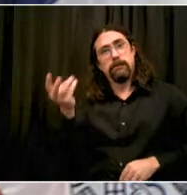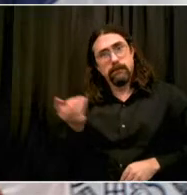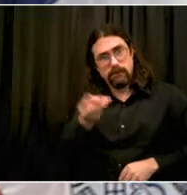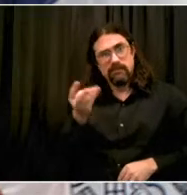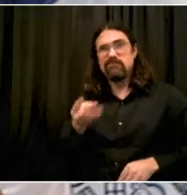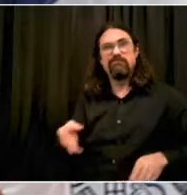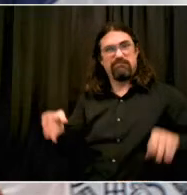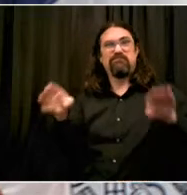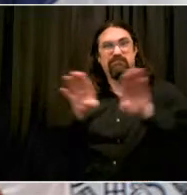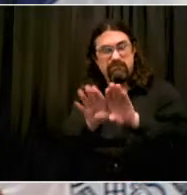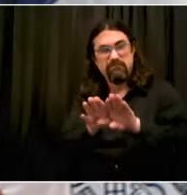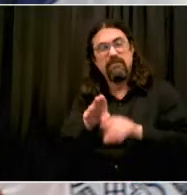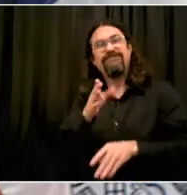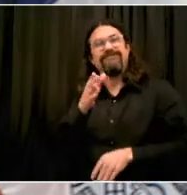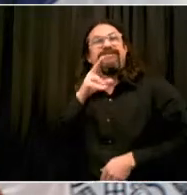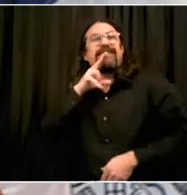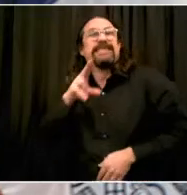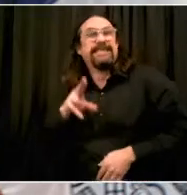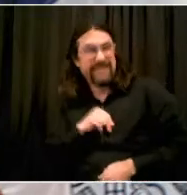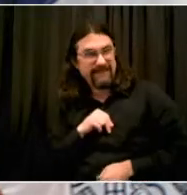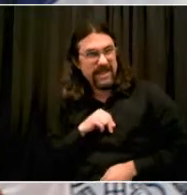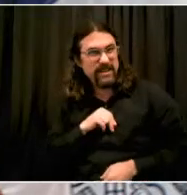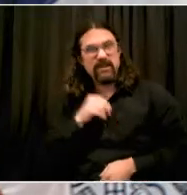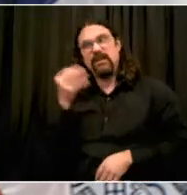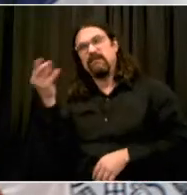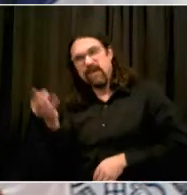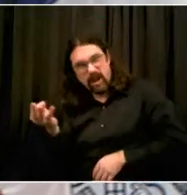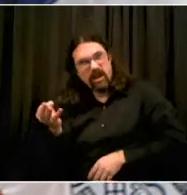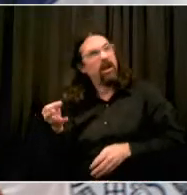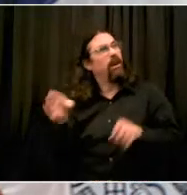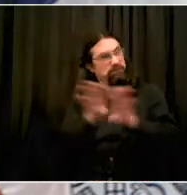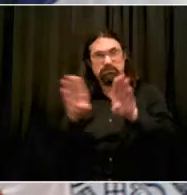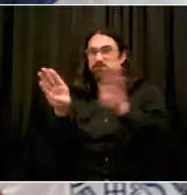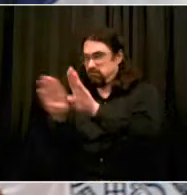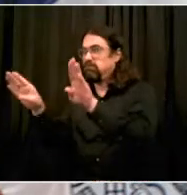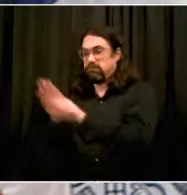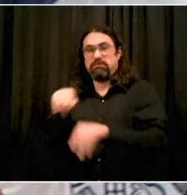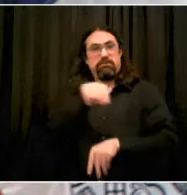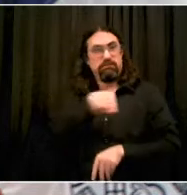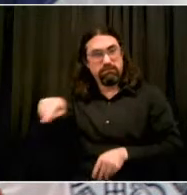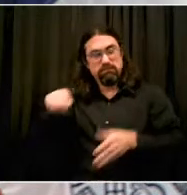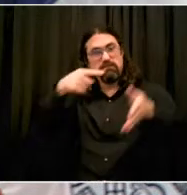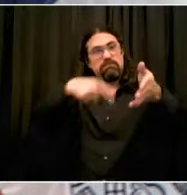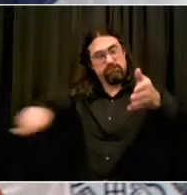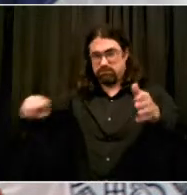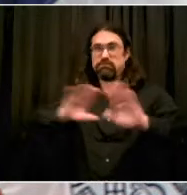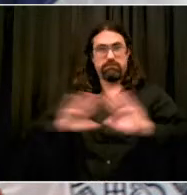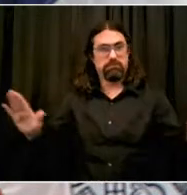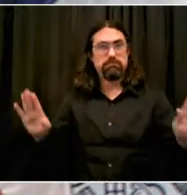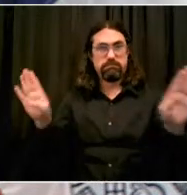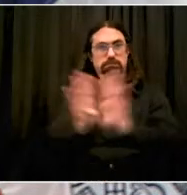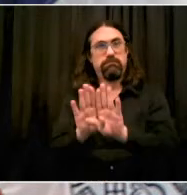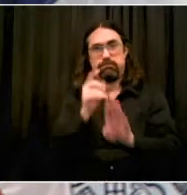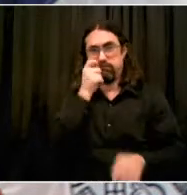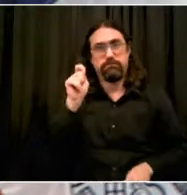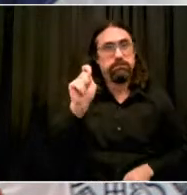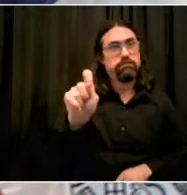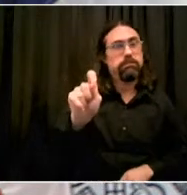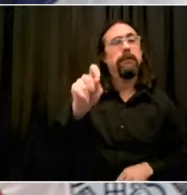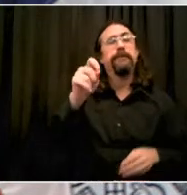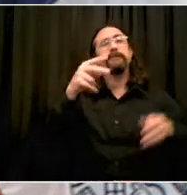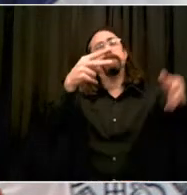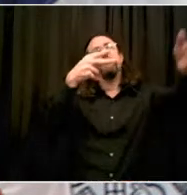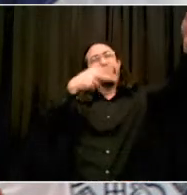rec centers in place. I know you've said that learning bridges will remain open, but can you talk about how enrollment is going to